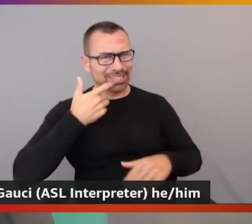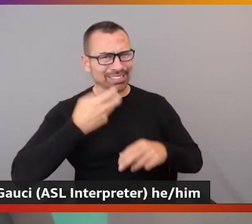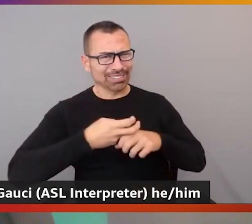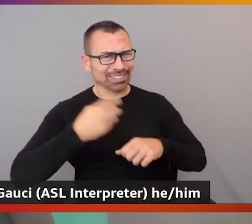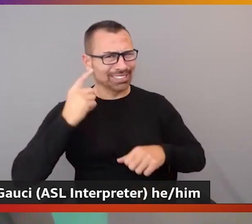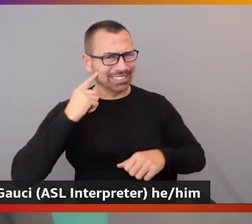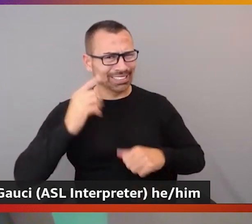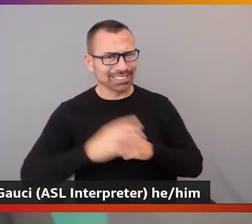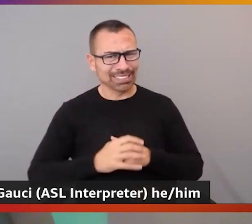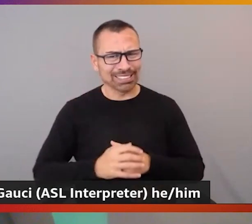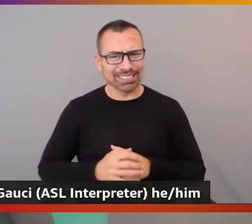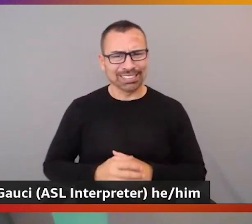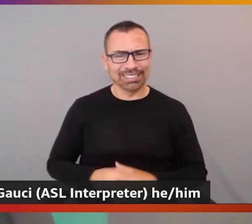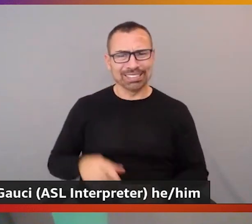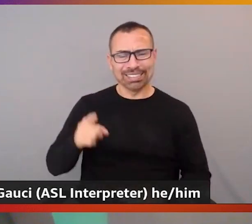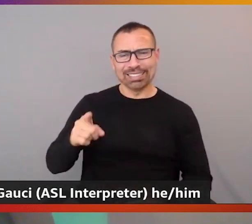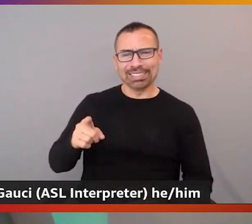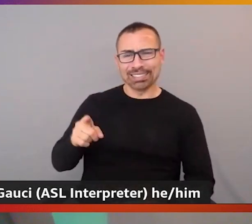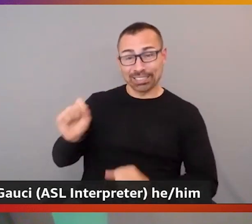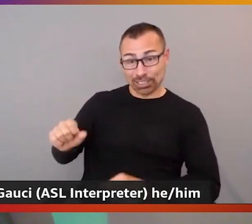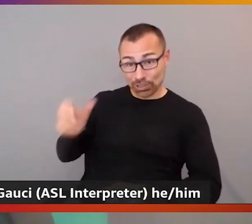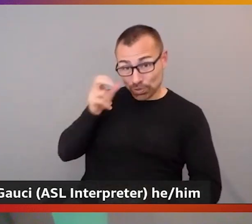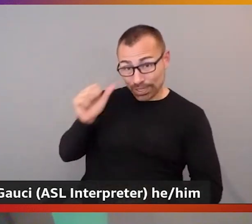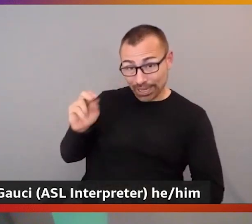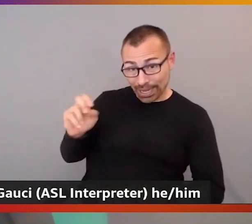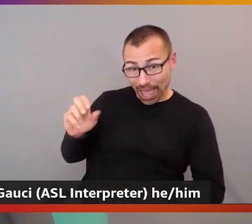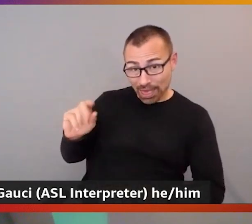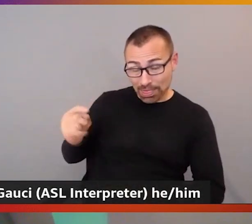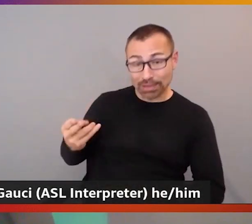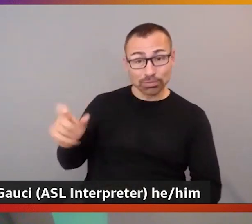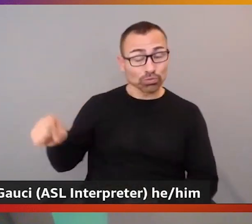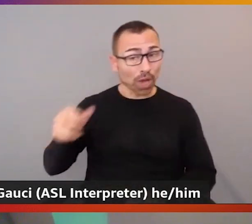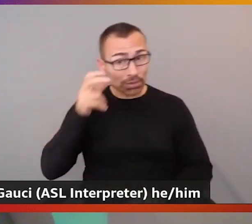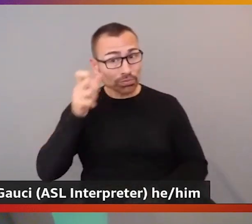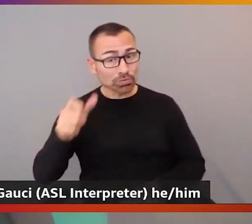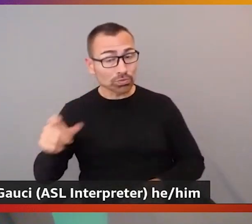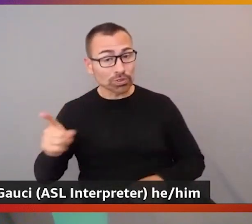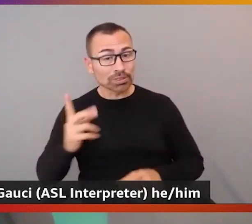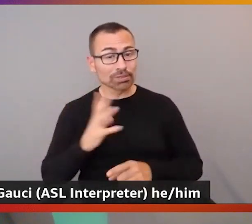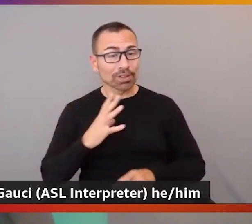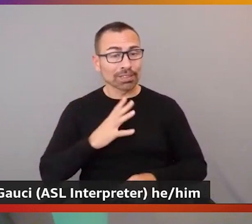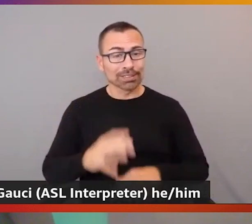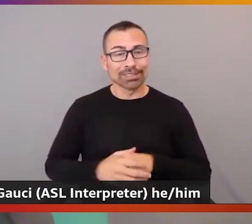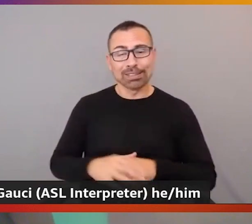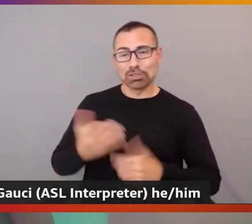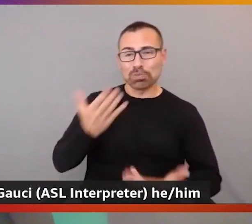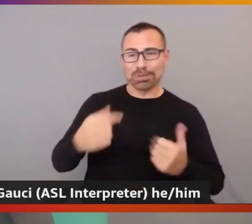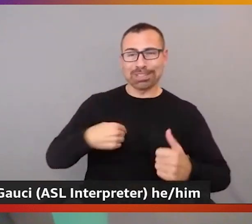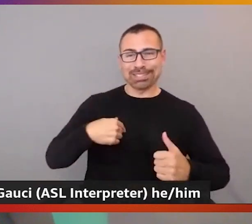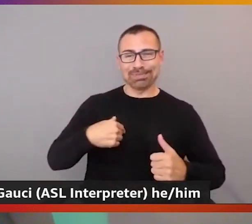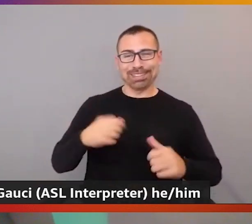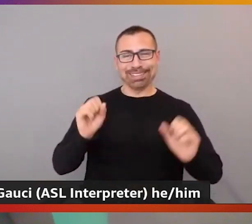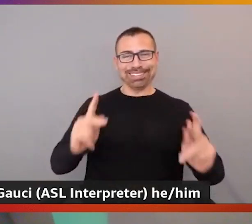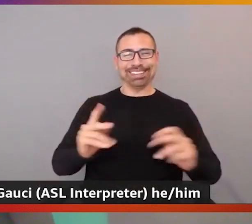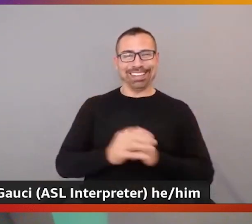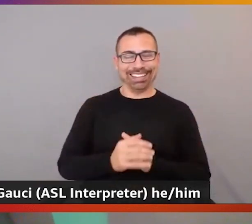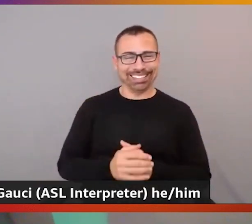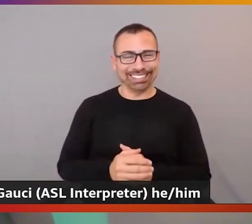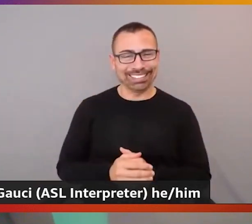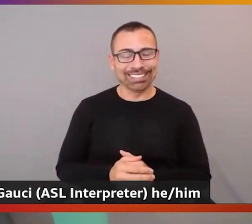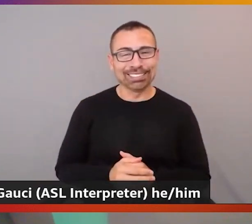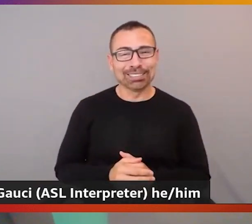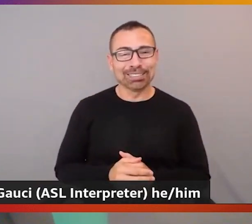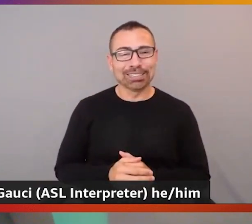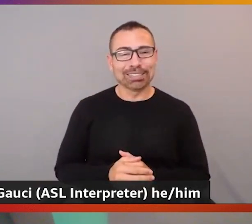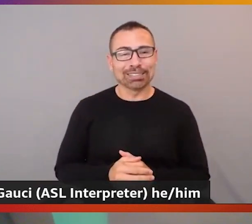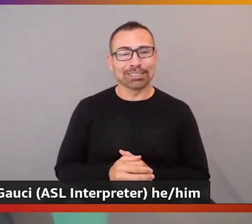me. Oh, maybe it's just me. Oh, I think it was just me. Sorry. We'll The try volume this. down really Check, too low. check My bad. 1, 2. All right.